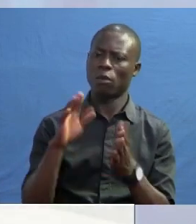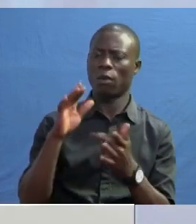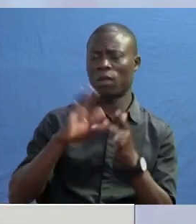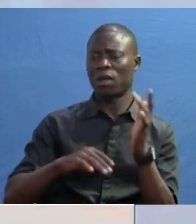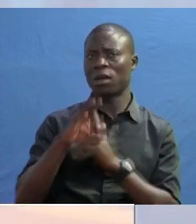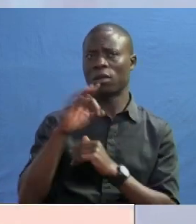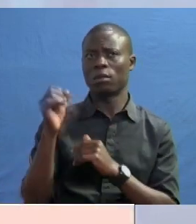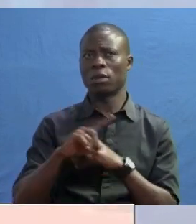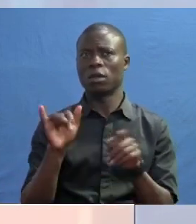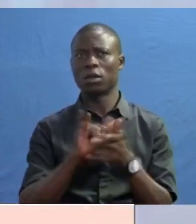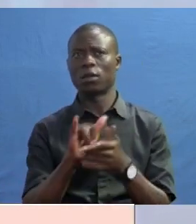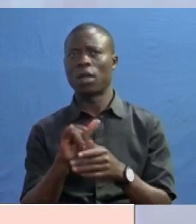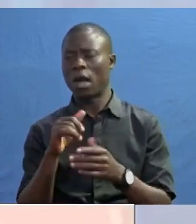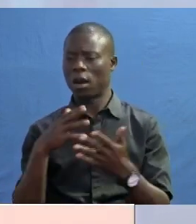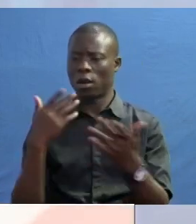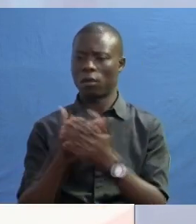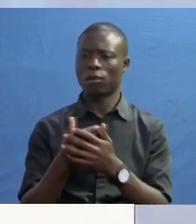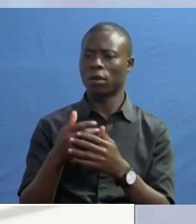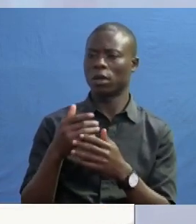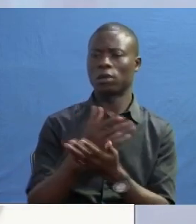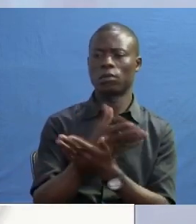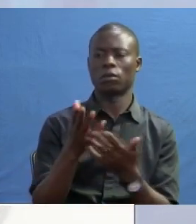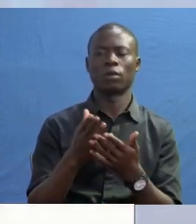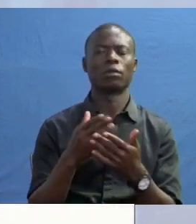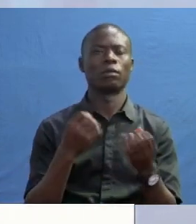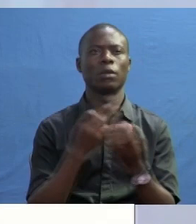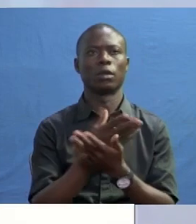dutifully attending to their task. Ivy Masharia with more details.